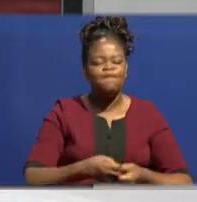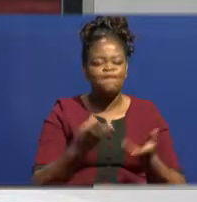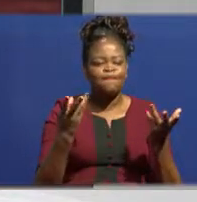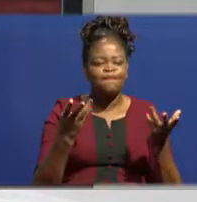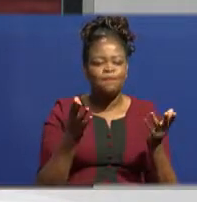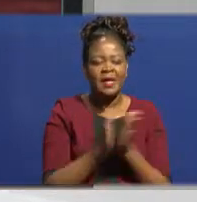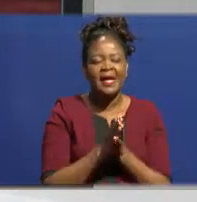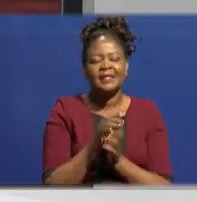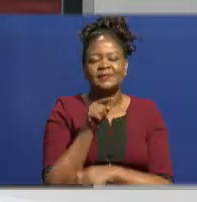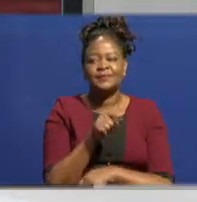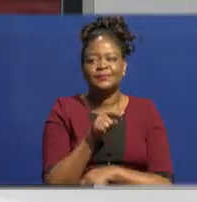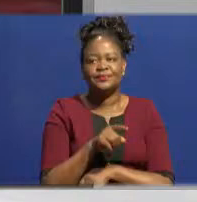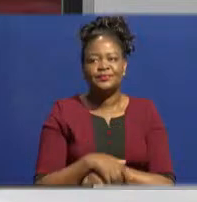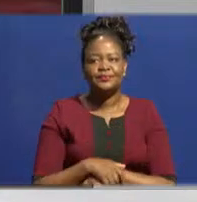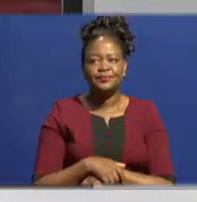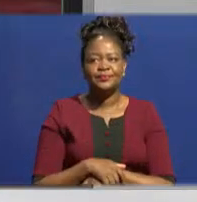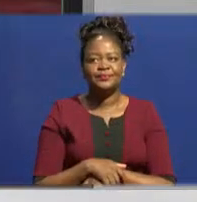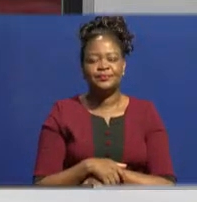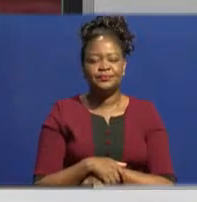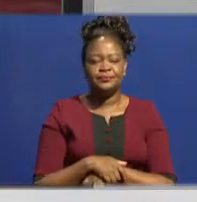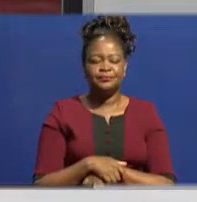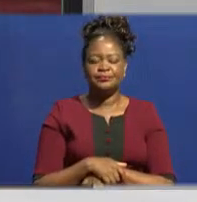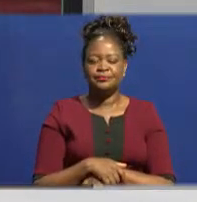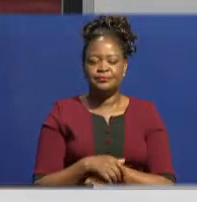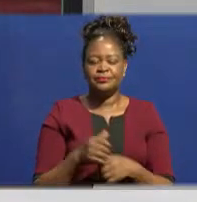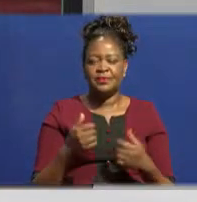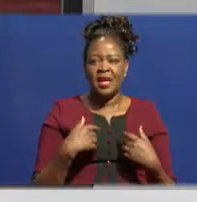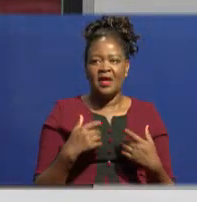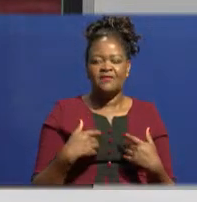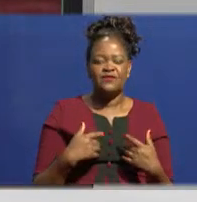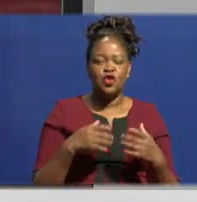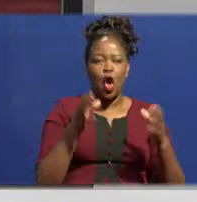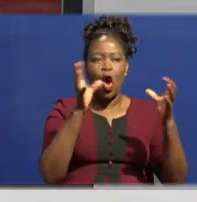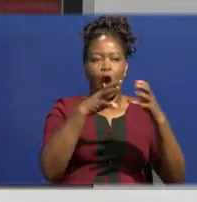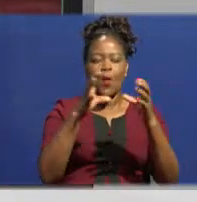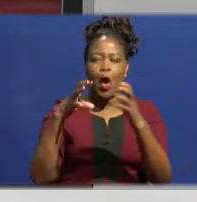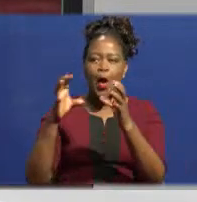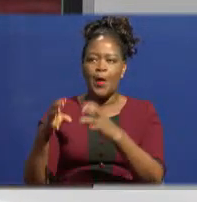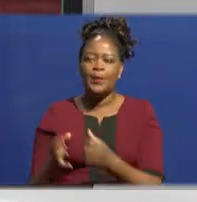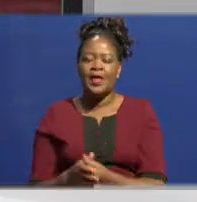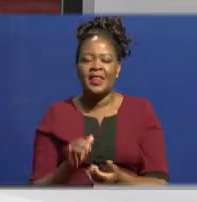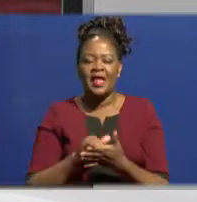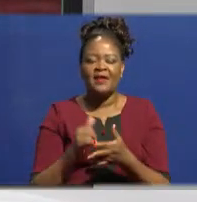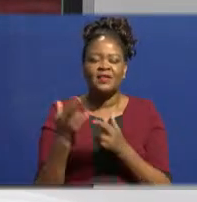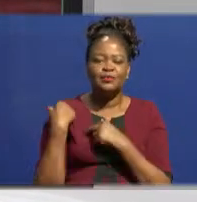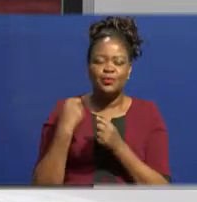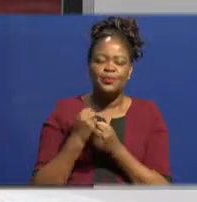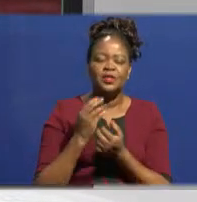And it beats logic because there are agencies that have been tasked with